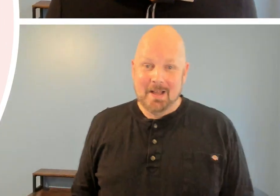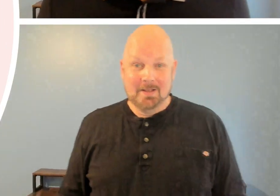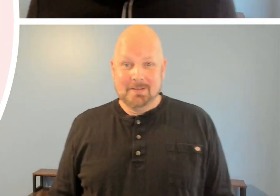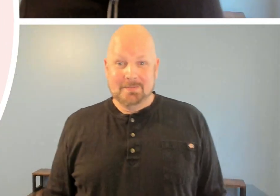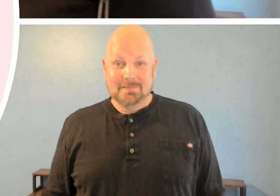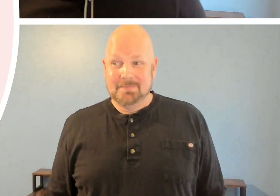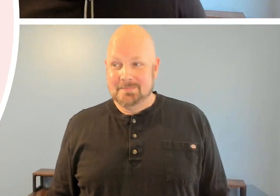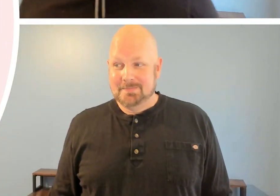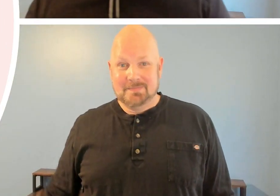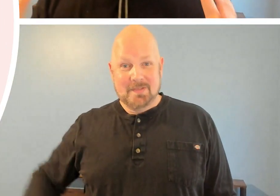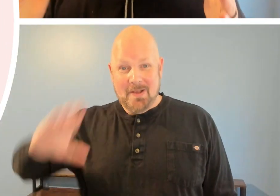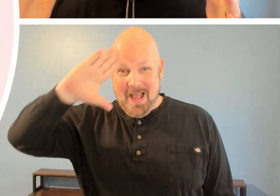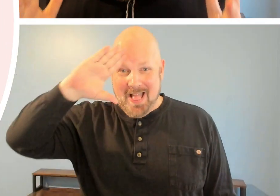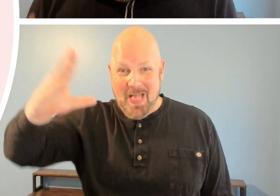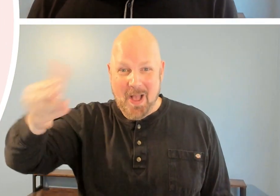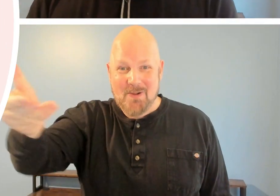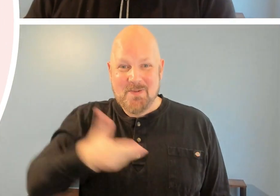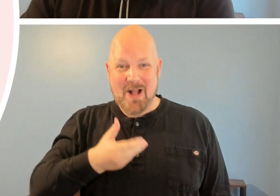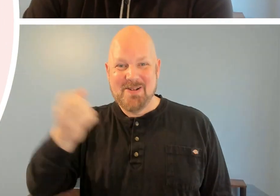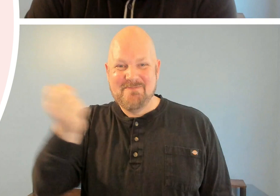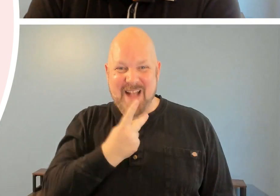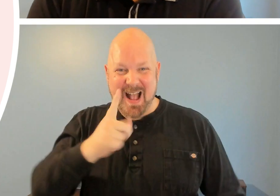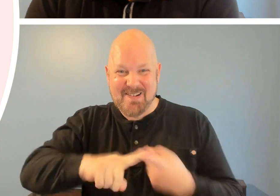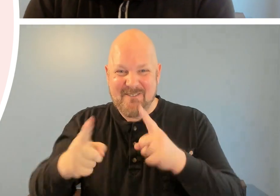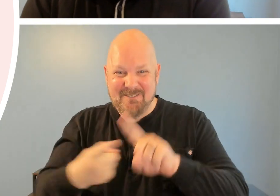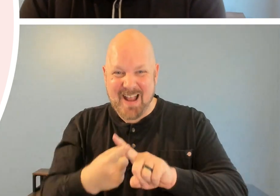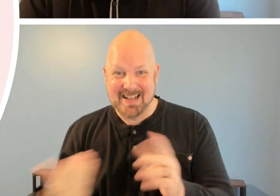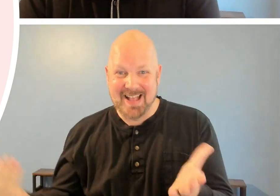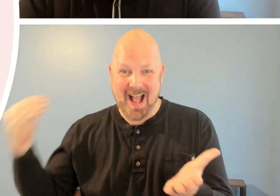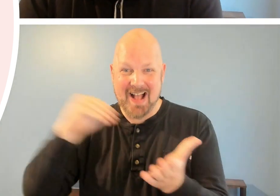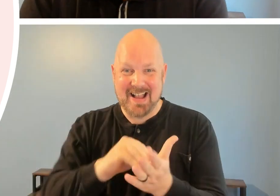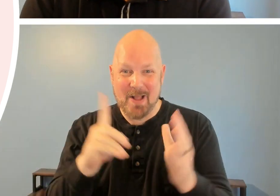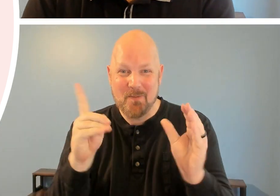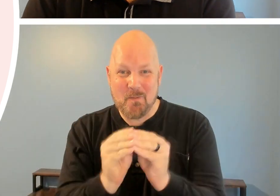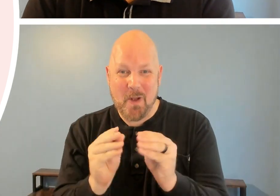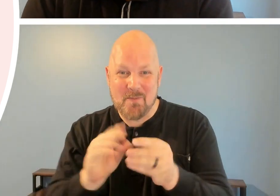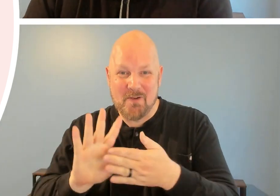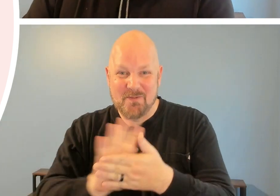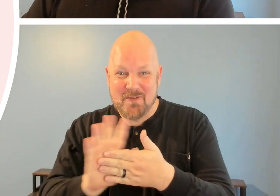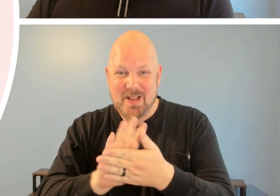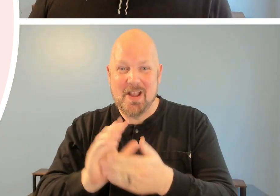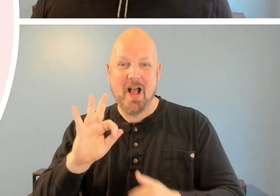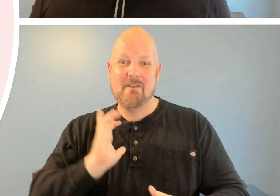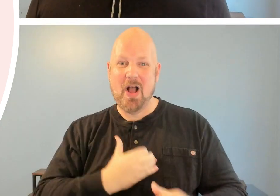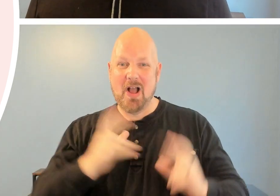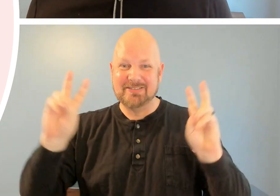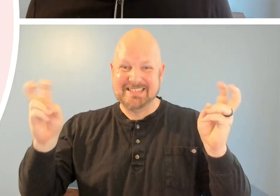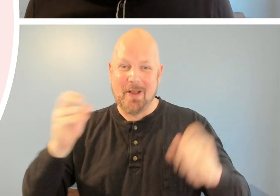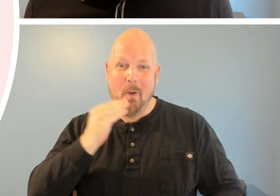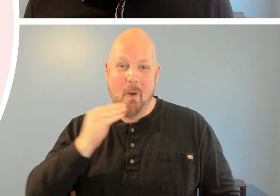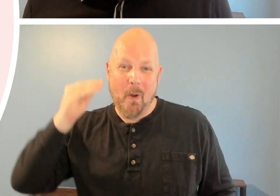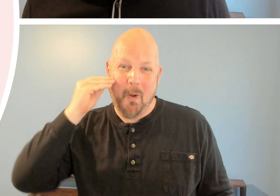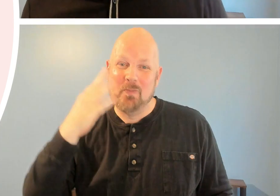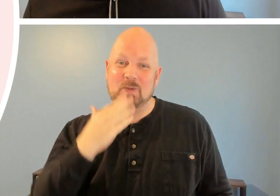Welcome back, my friends. Here we are again for another edition of our Home Sweet Home Wednesday series. Just